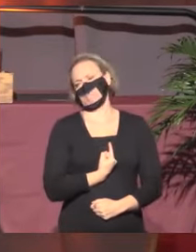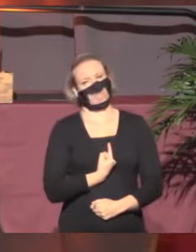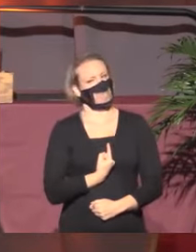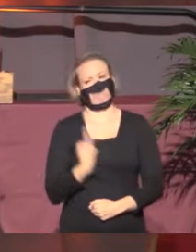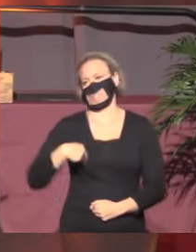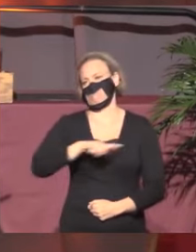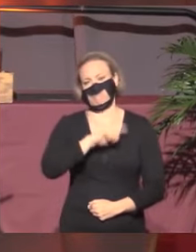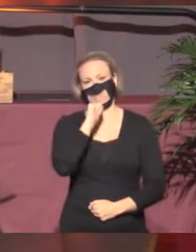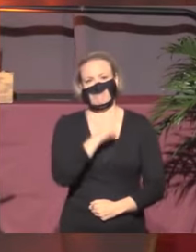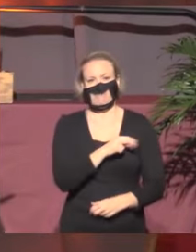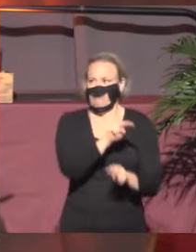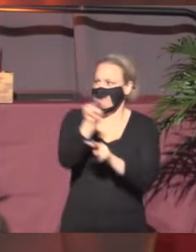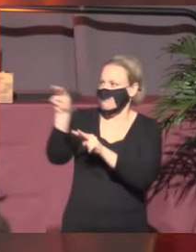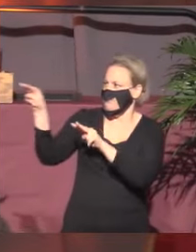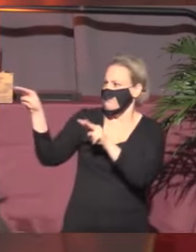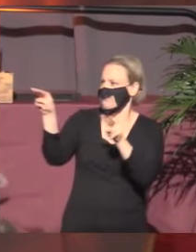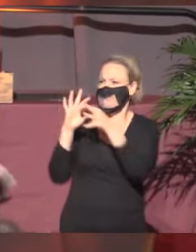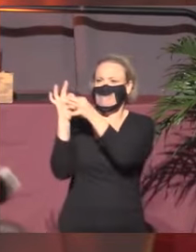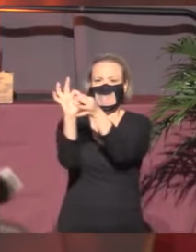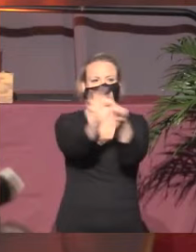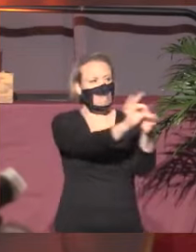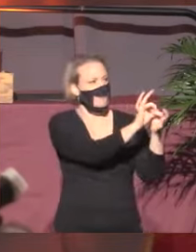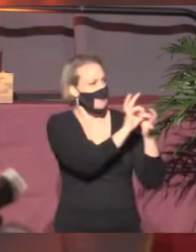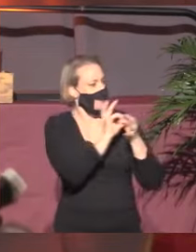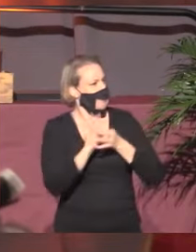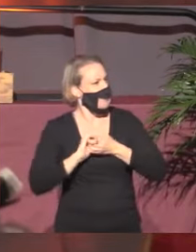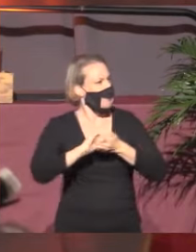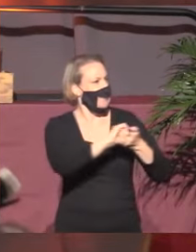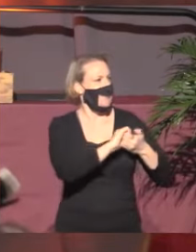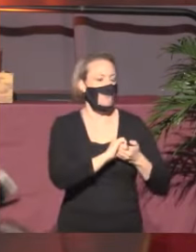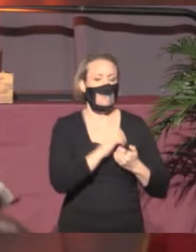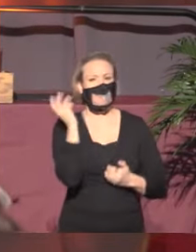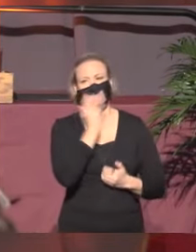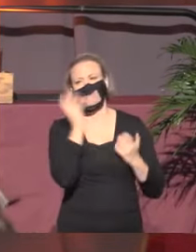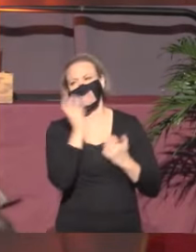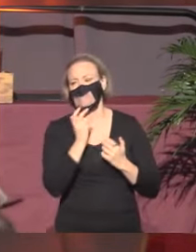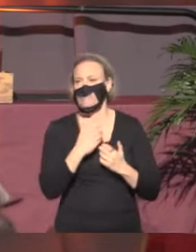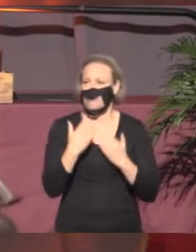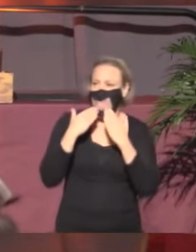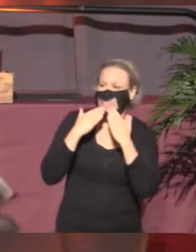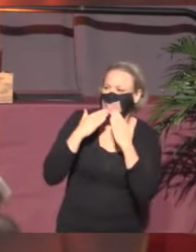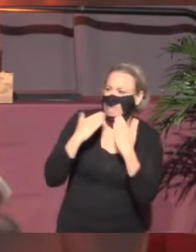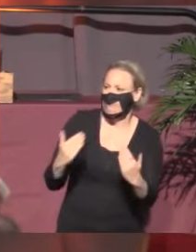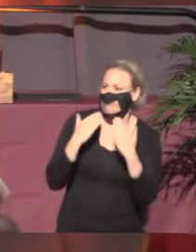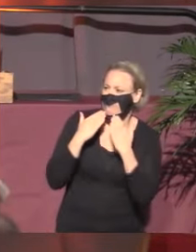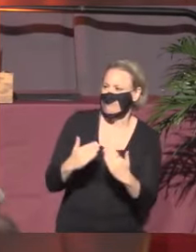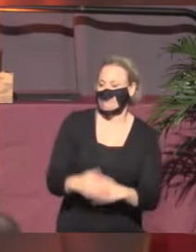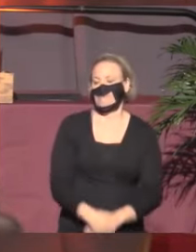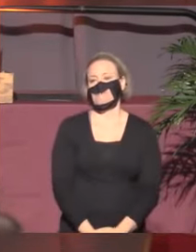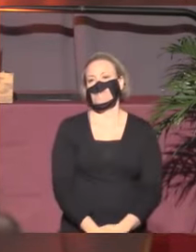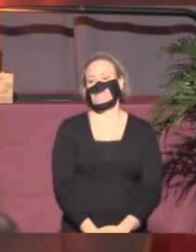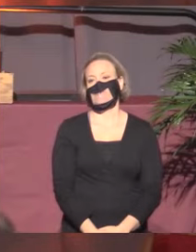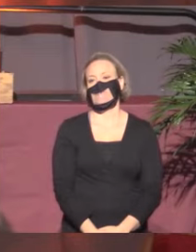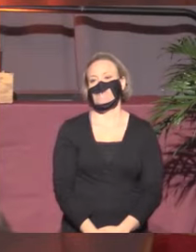look around. We belong to one another, and we are grateful, so very grateful.